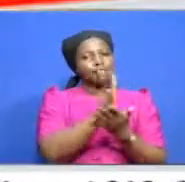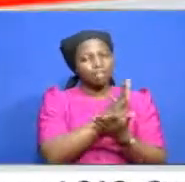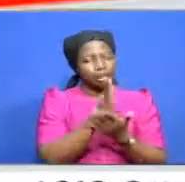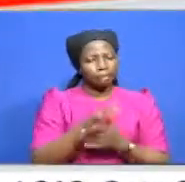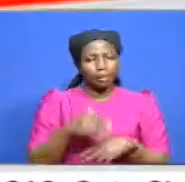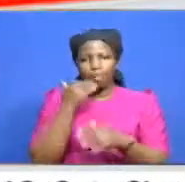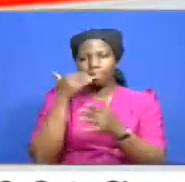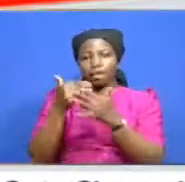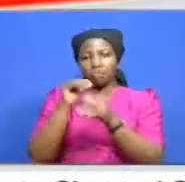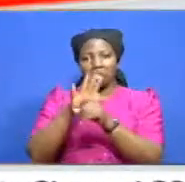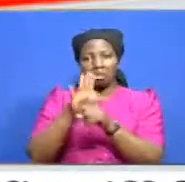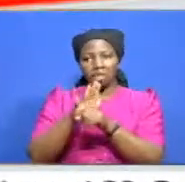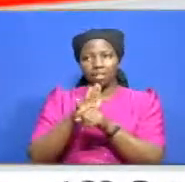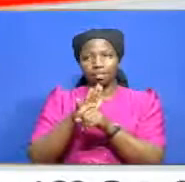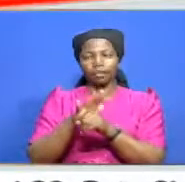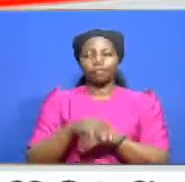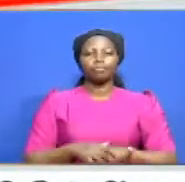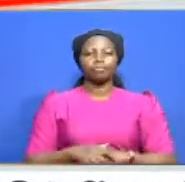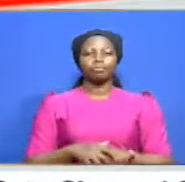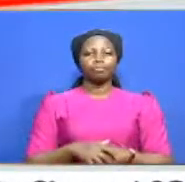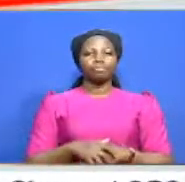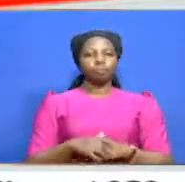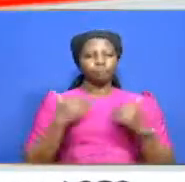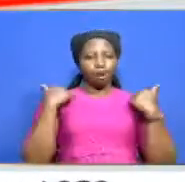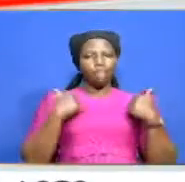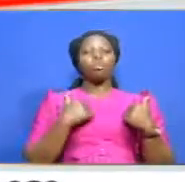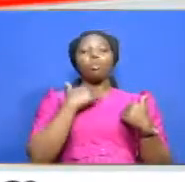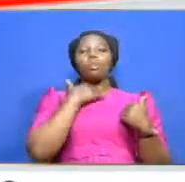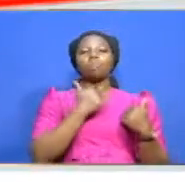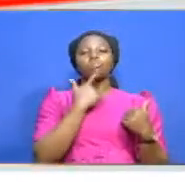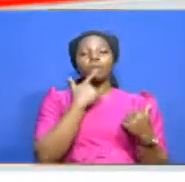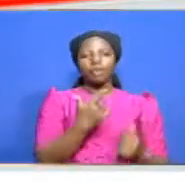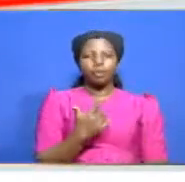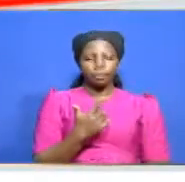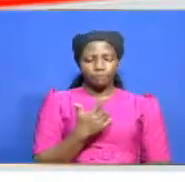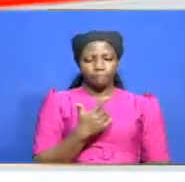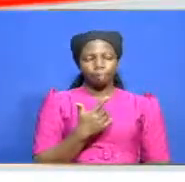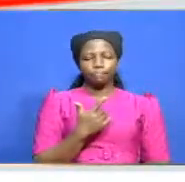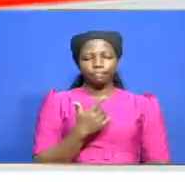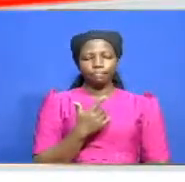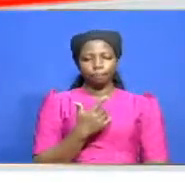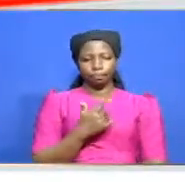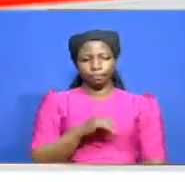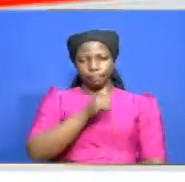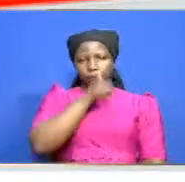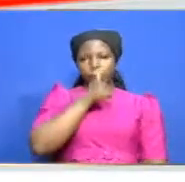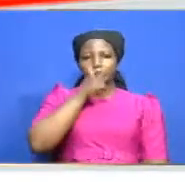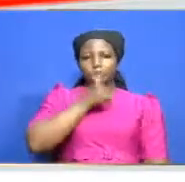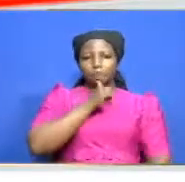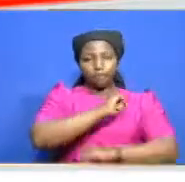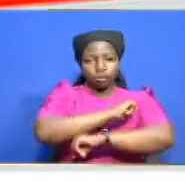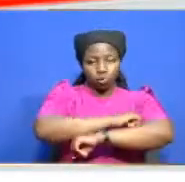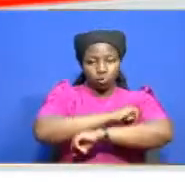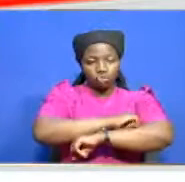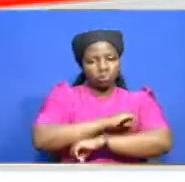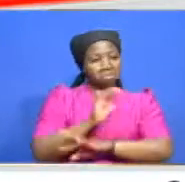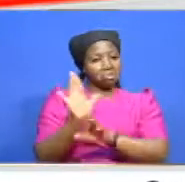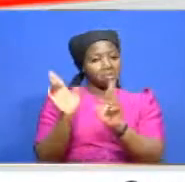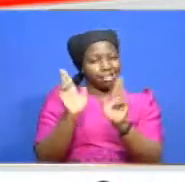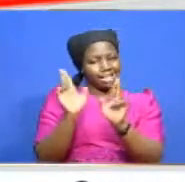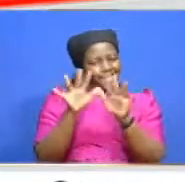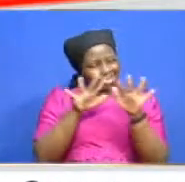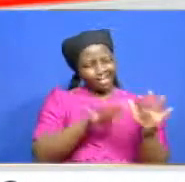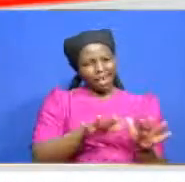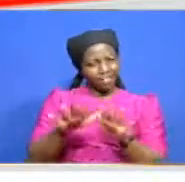Safi. I want to indicate that private schools have really suffered because of